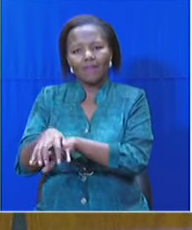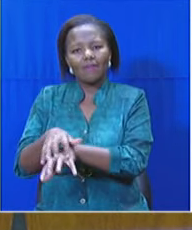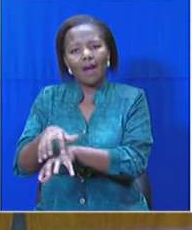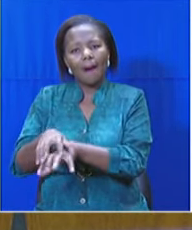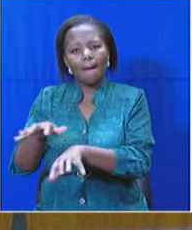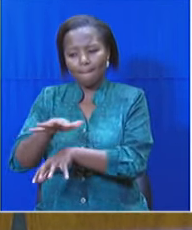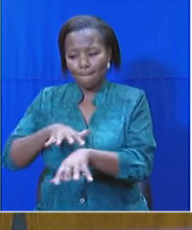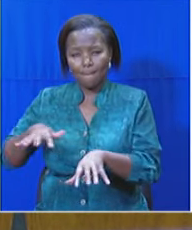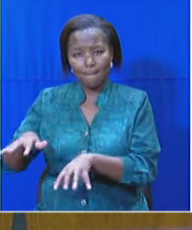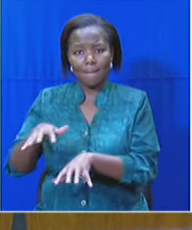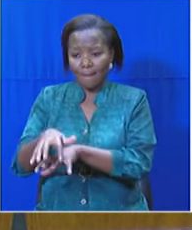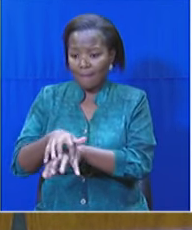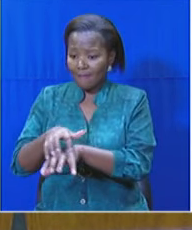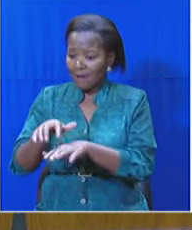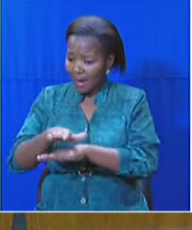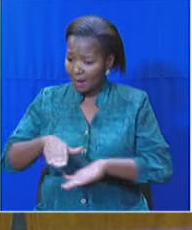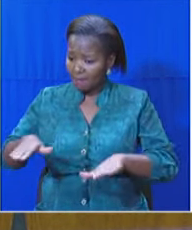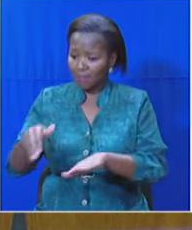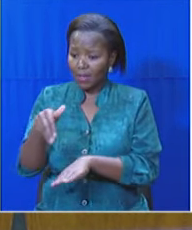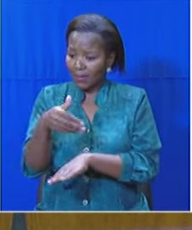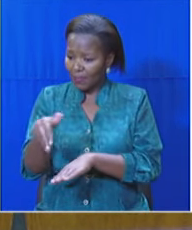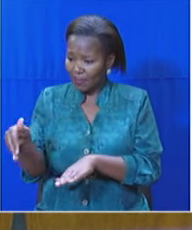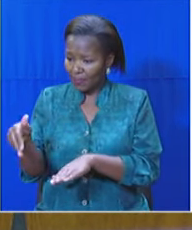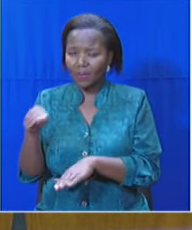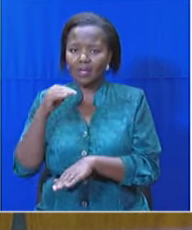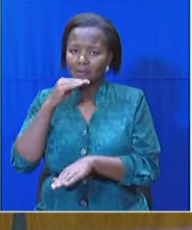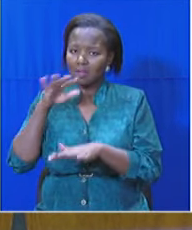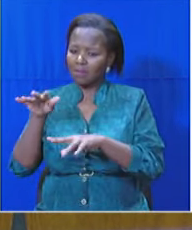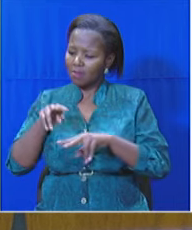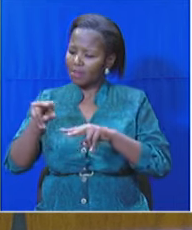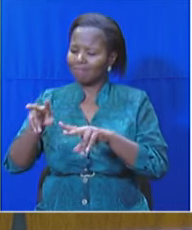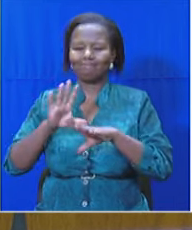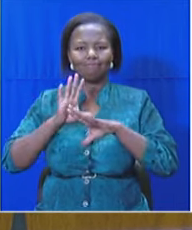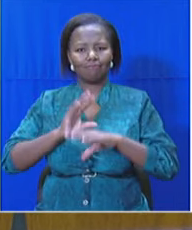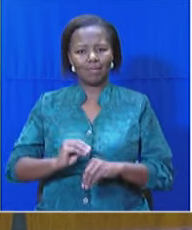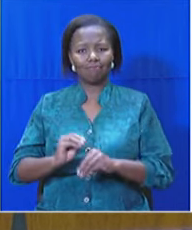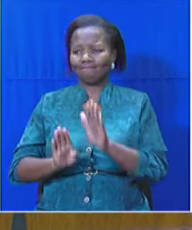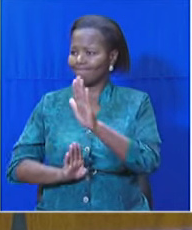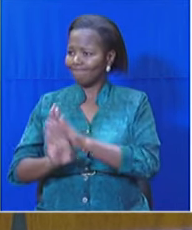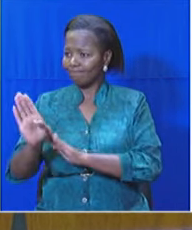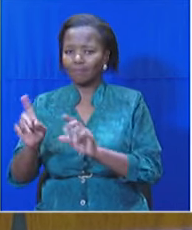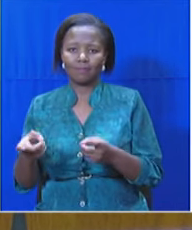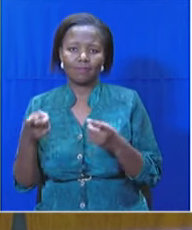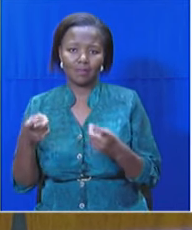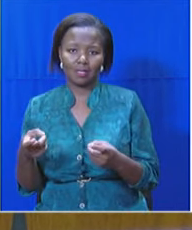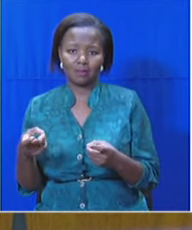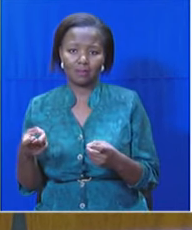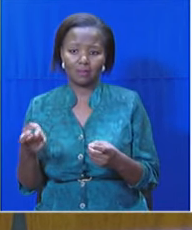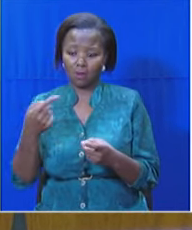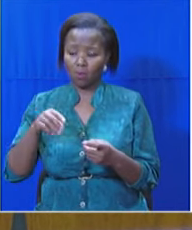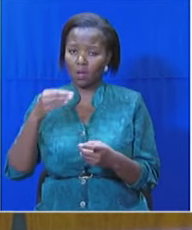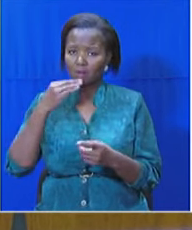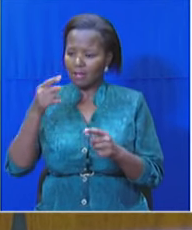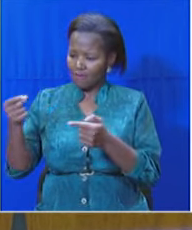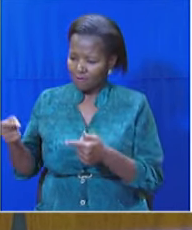that has low production capacity is discouraging to rural communities. It cannot be the center of gravity